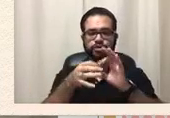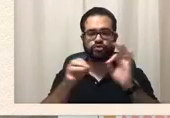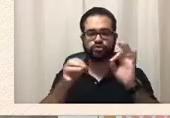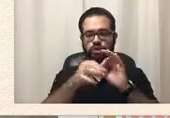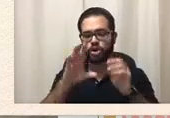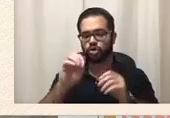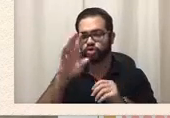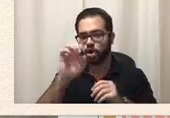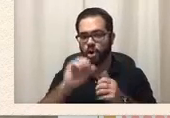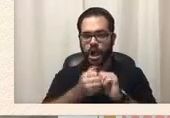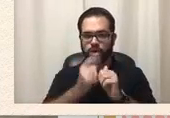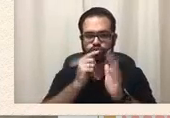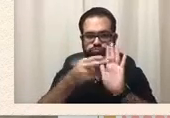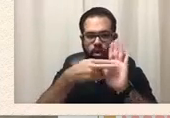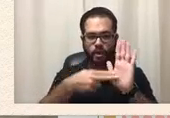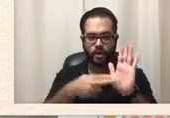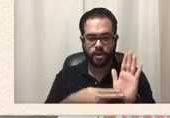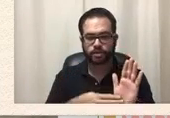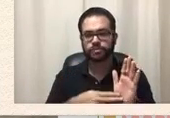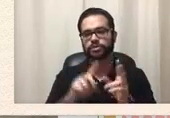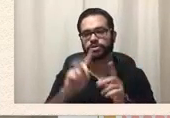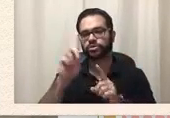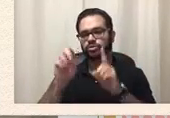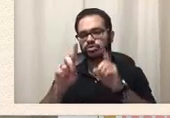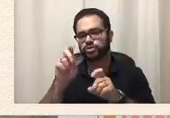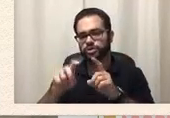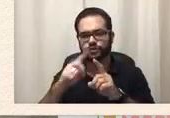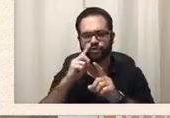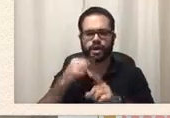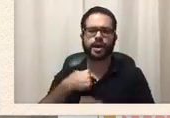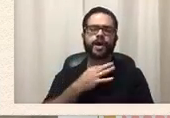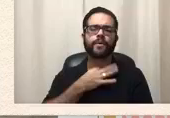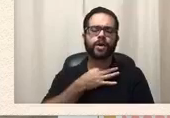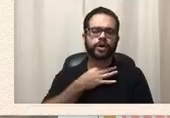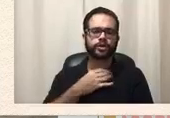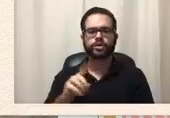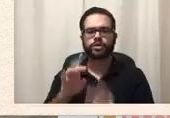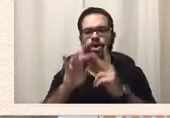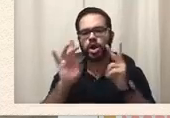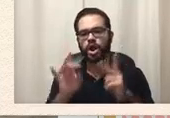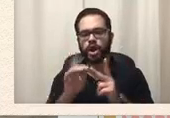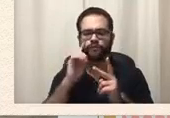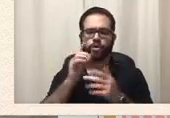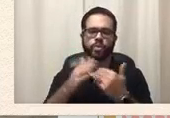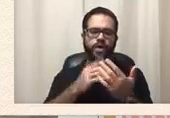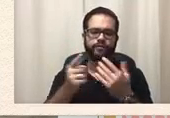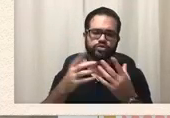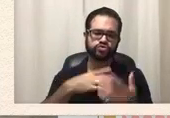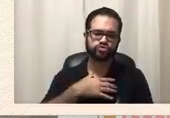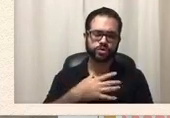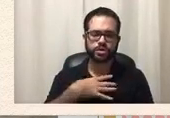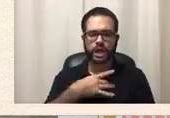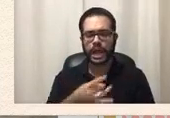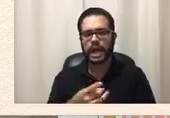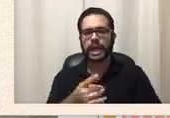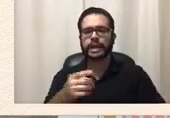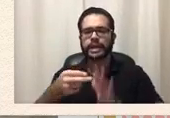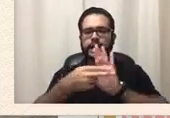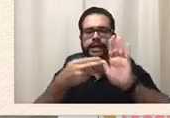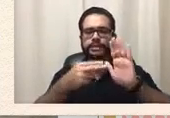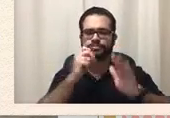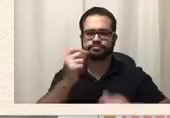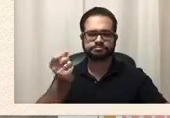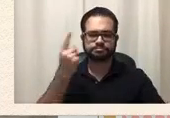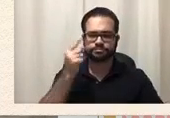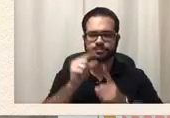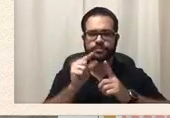like question marks for I wonder, heart for the things you love, highlight those unknown words or text evidence or things that are important